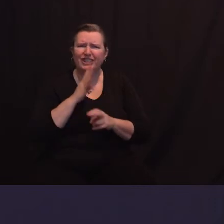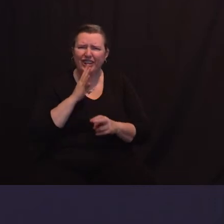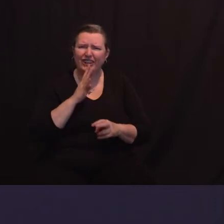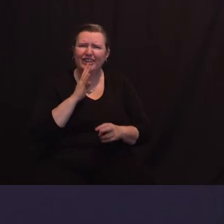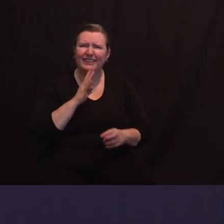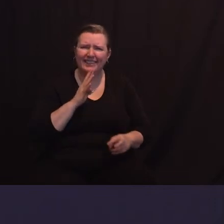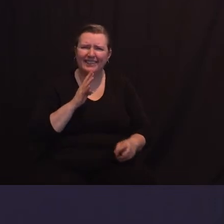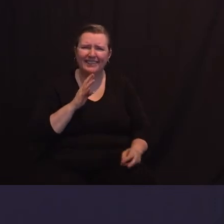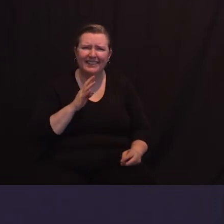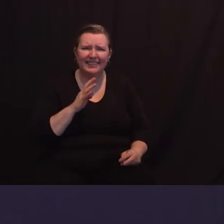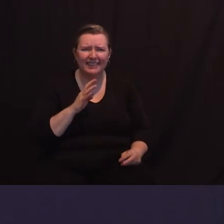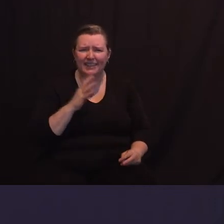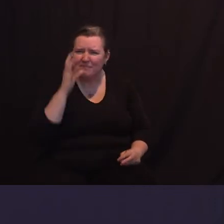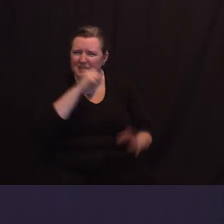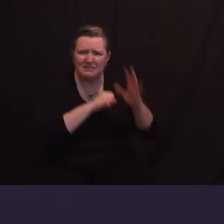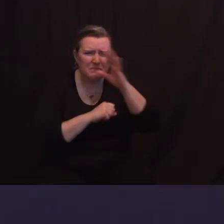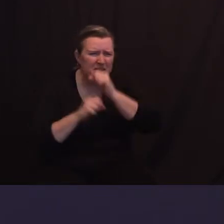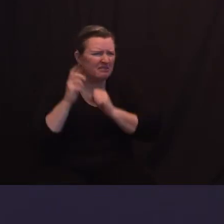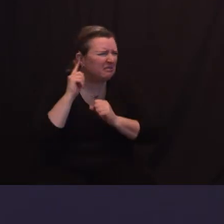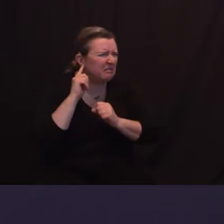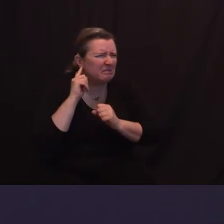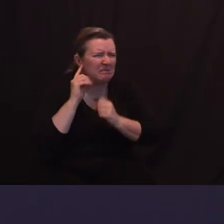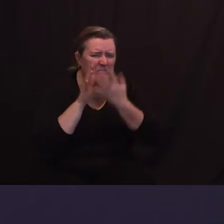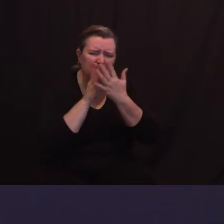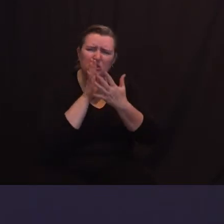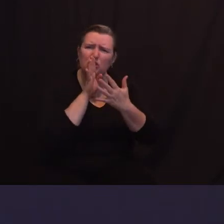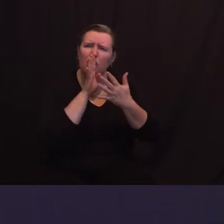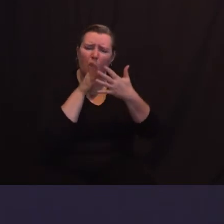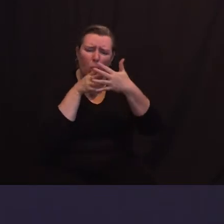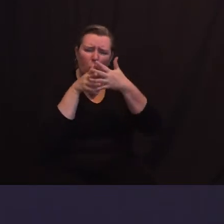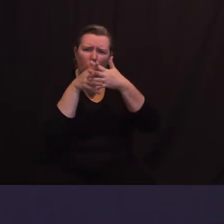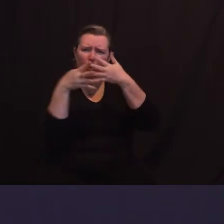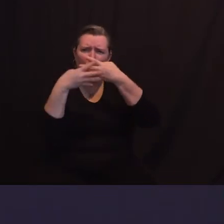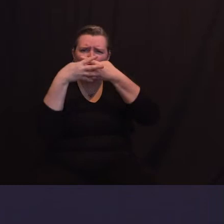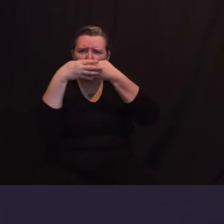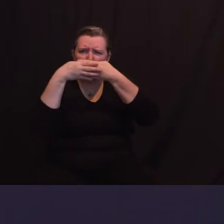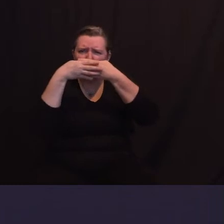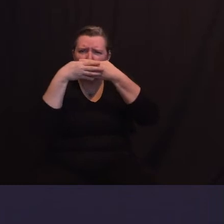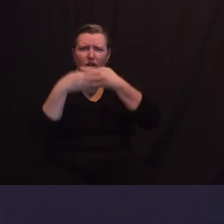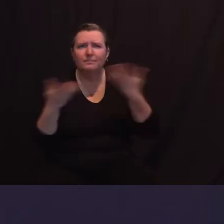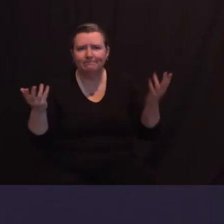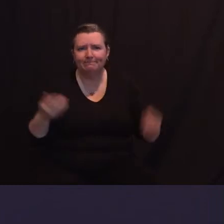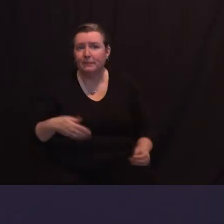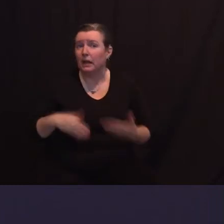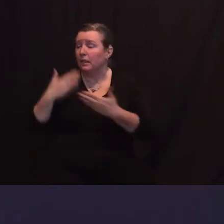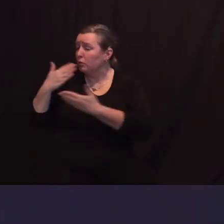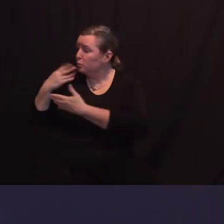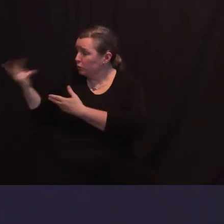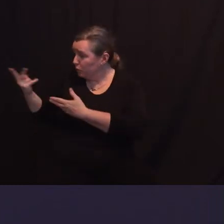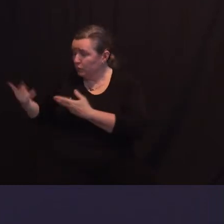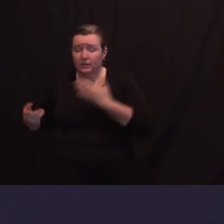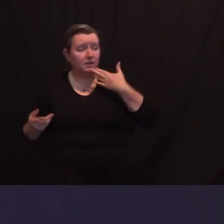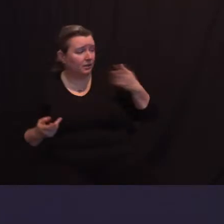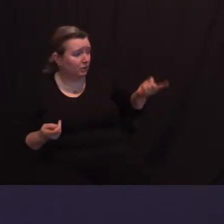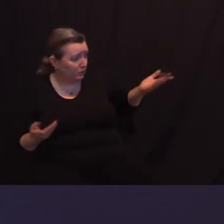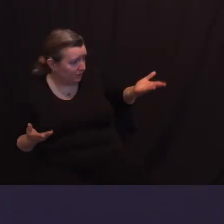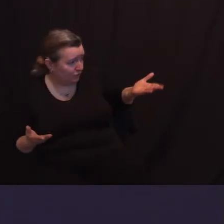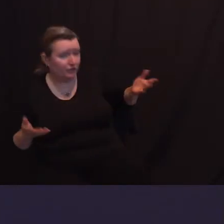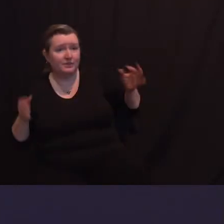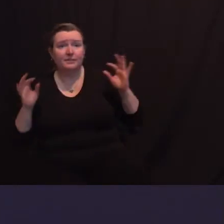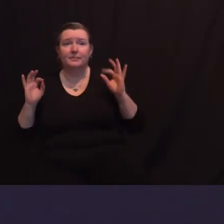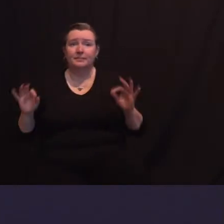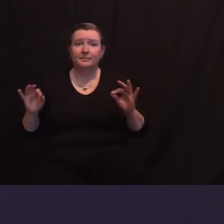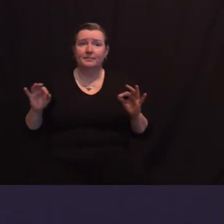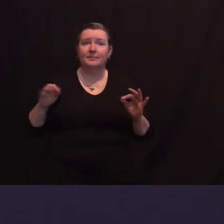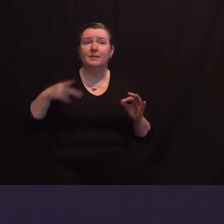brief. Judy and Eddie, thank you, as always. Great to have you both. Pat, as always. Jared, Paramel Mahan,